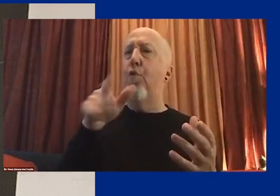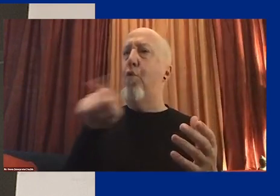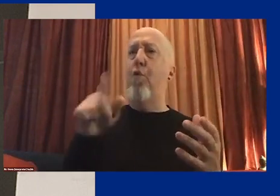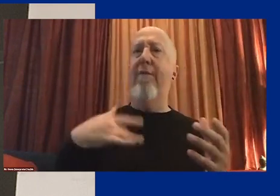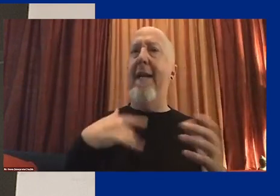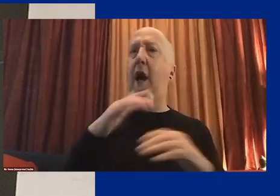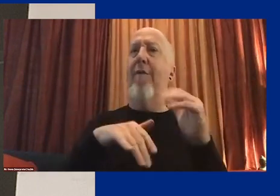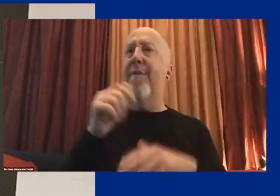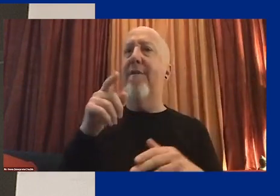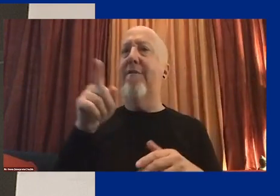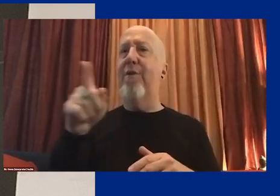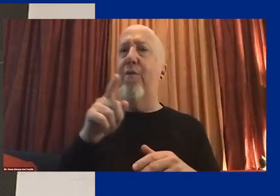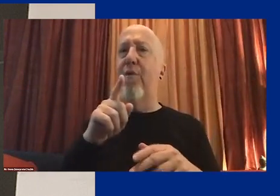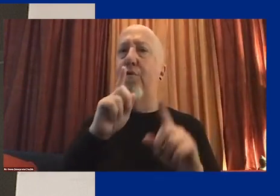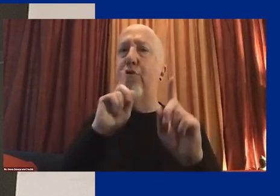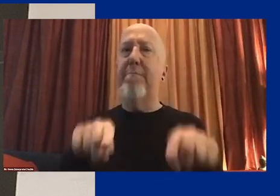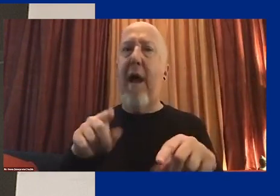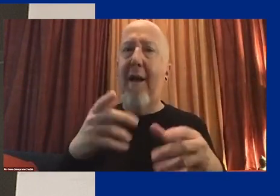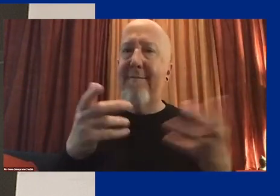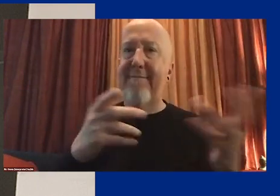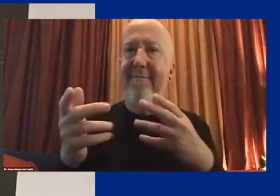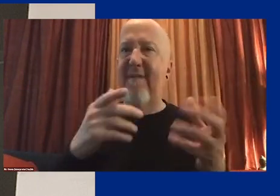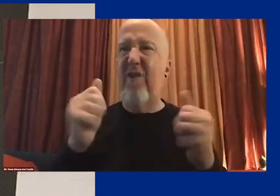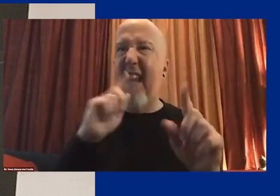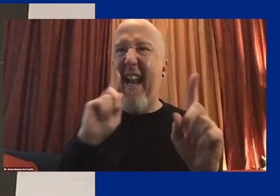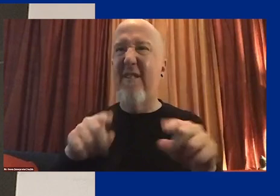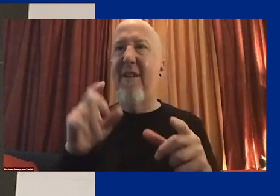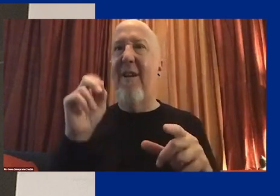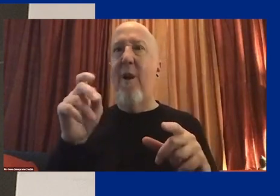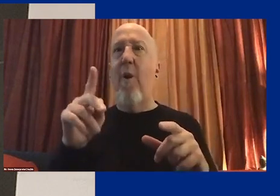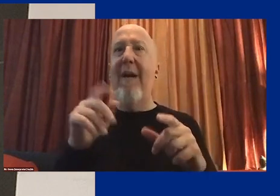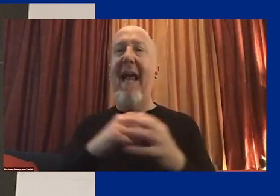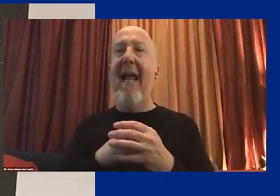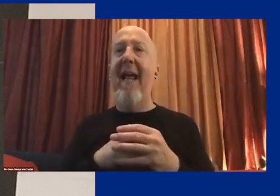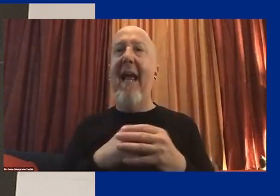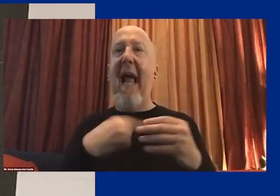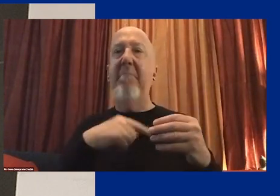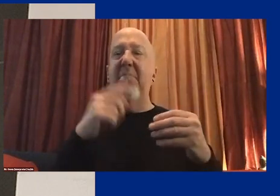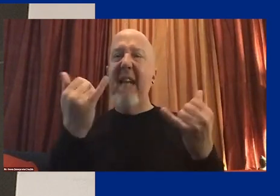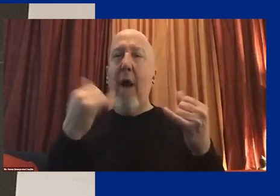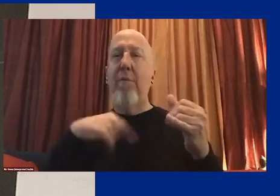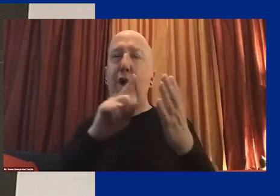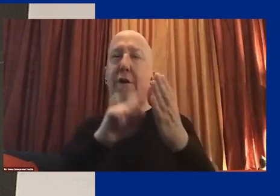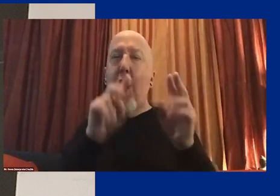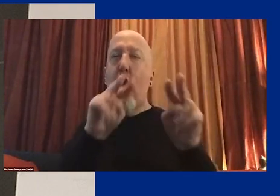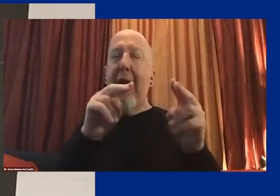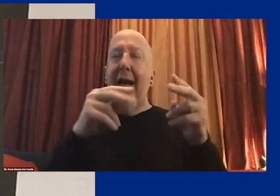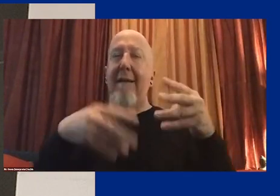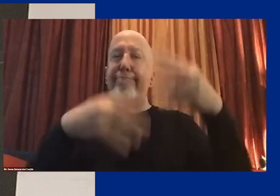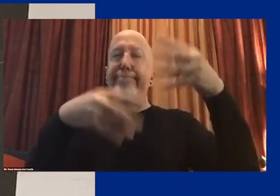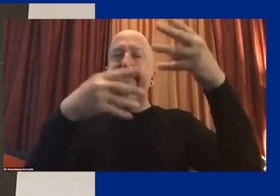going to respond. So I'm scrolling up to see some of the first questions right now.